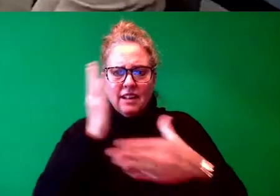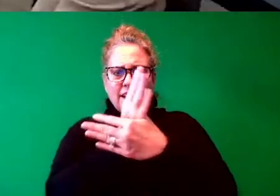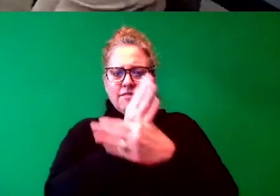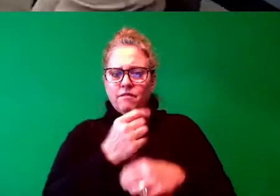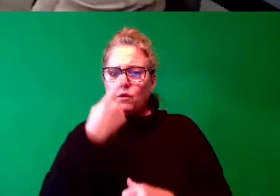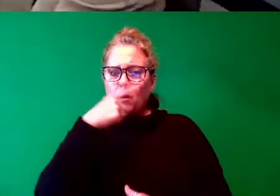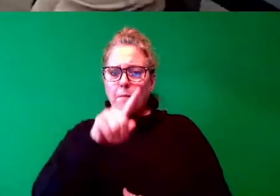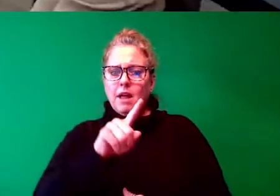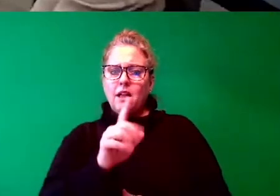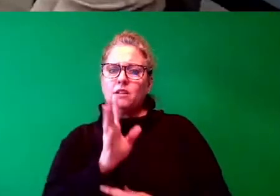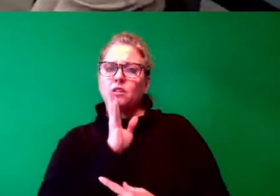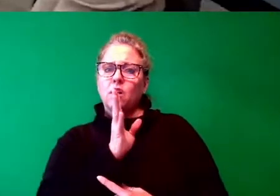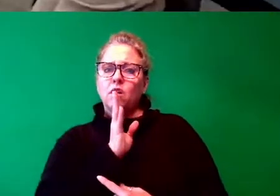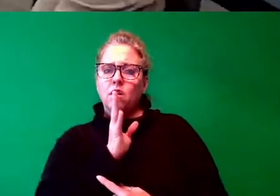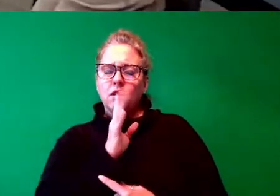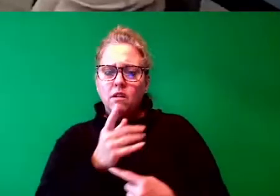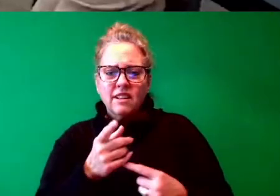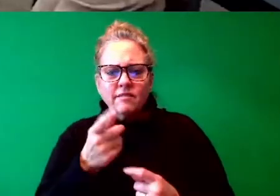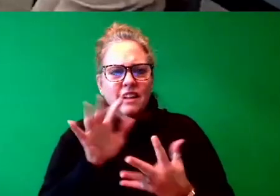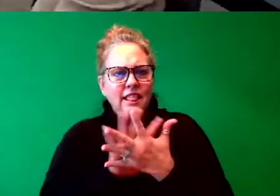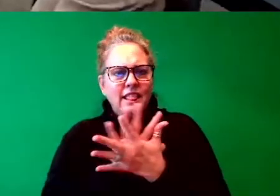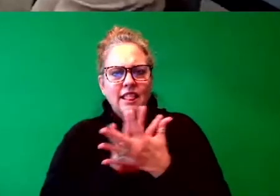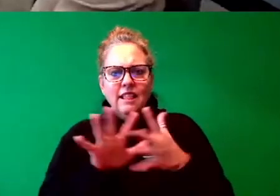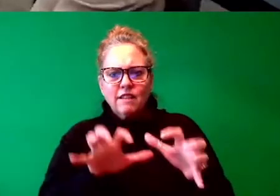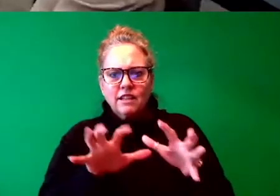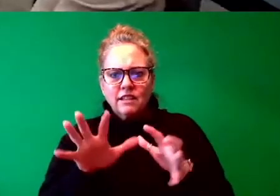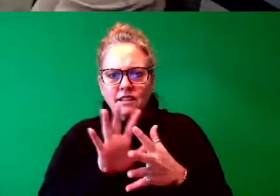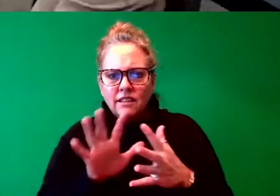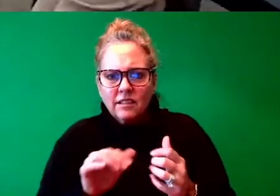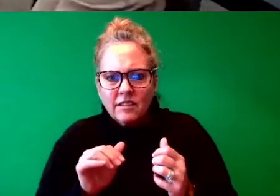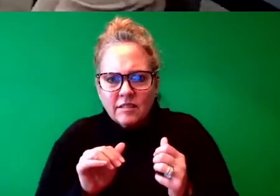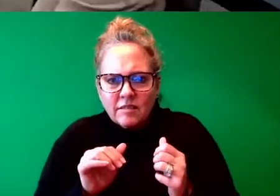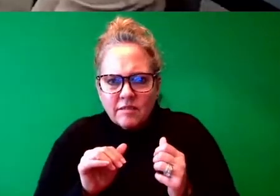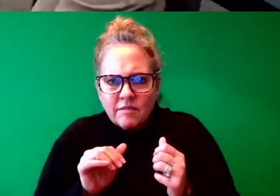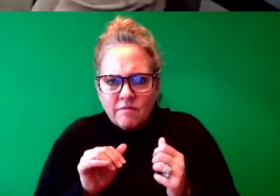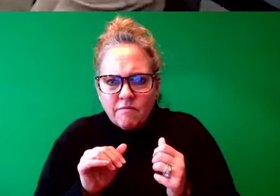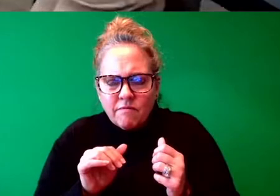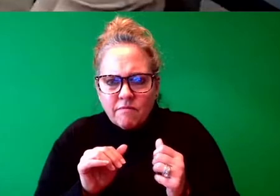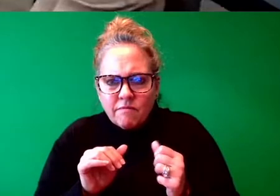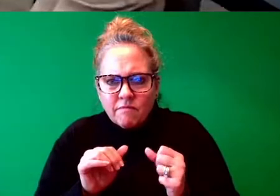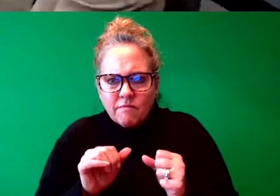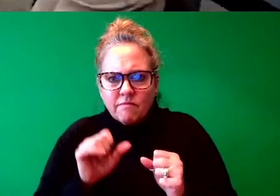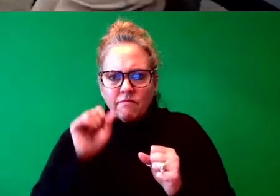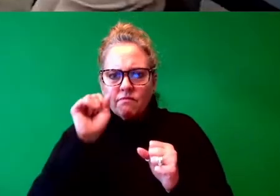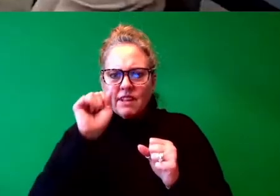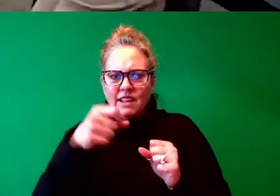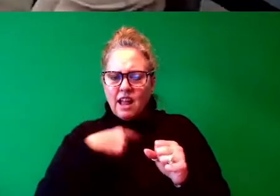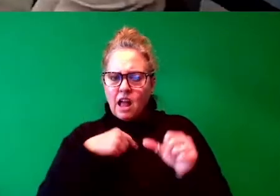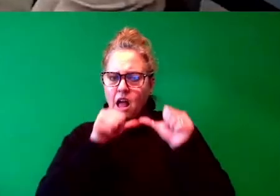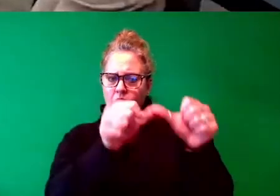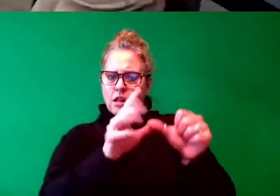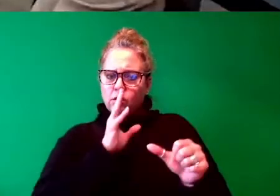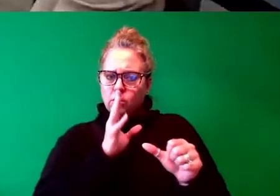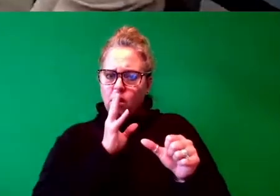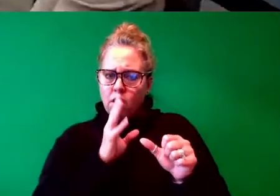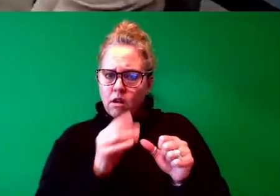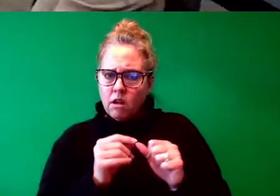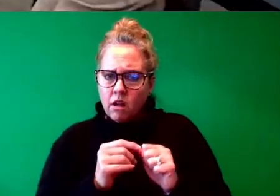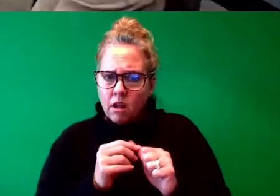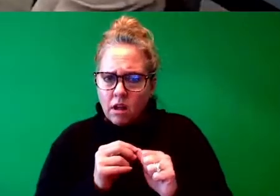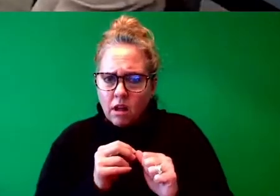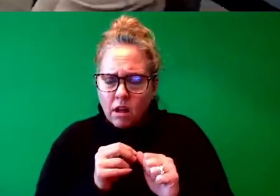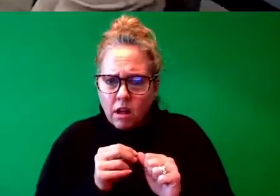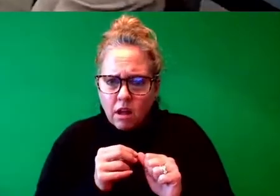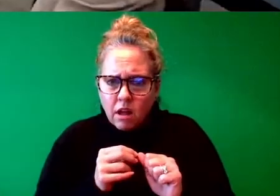Go ahead. Will I continue, or will I be corrected when when Ms. Kilgore.